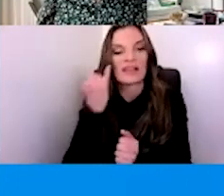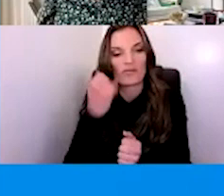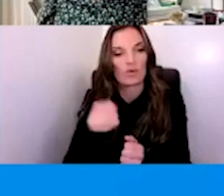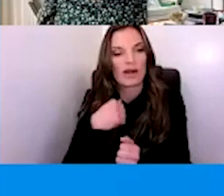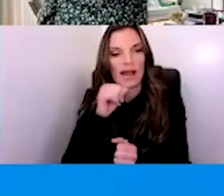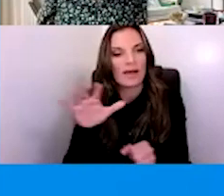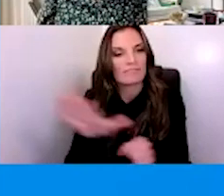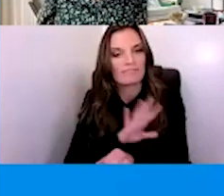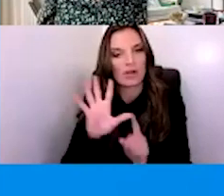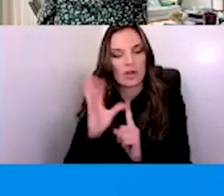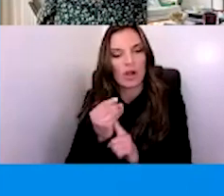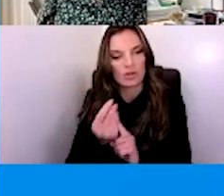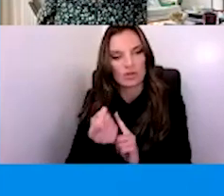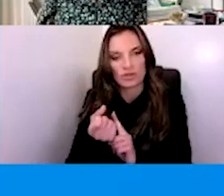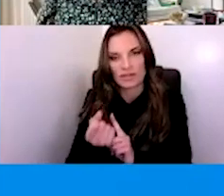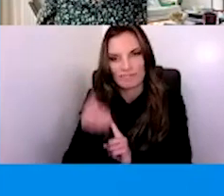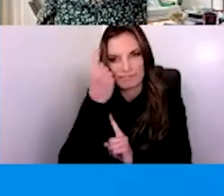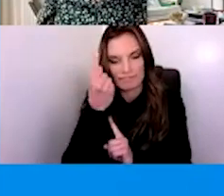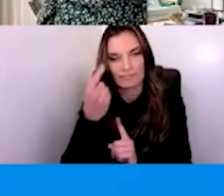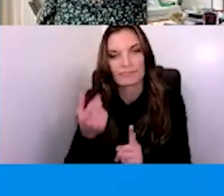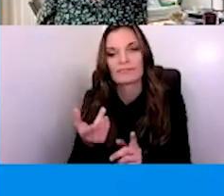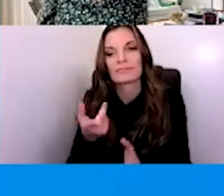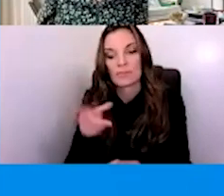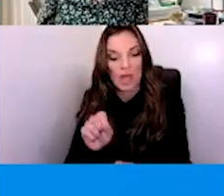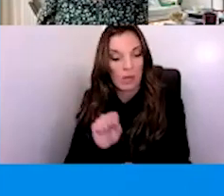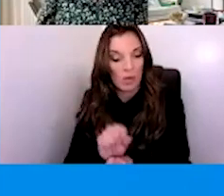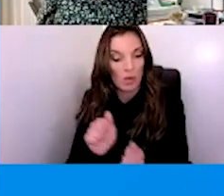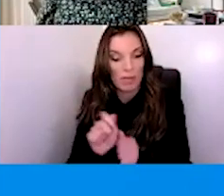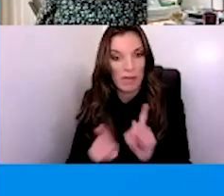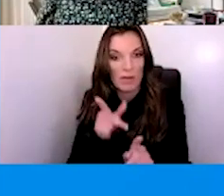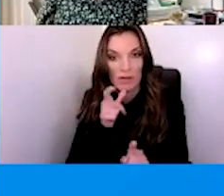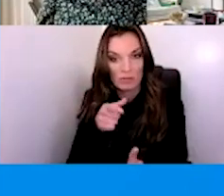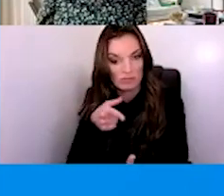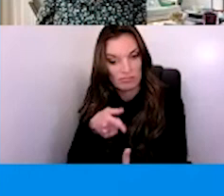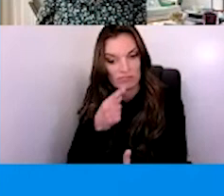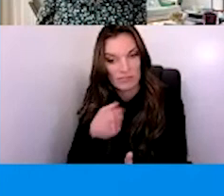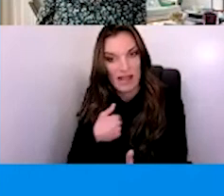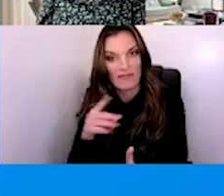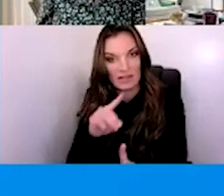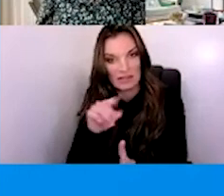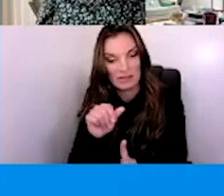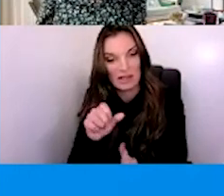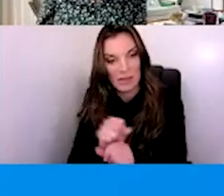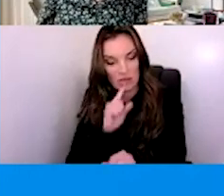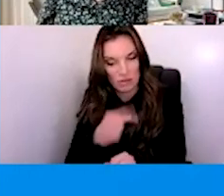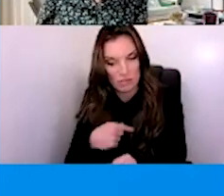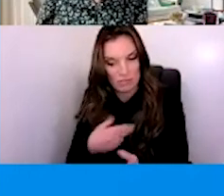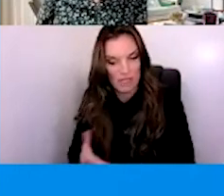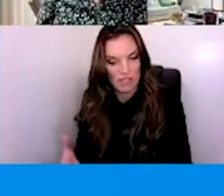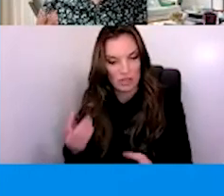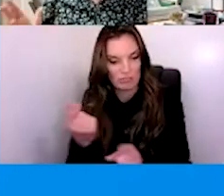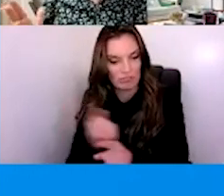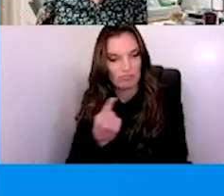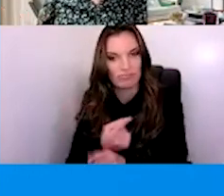you can also always, work with folks that are disabled to ensure that your materials are